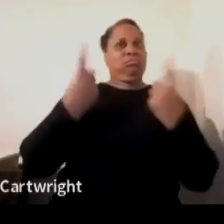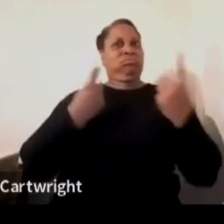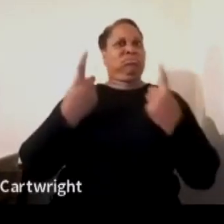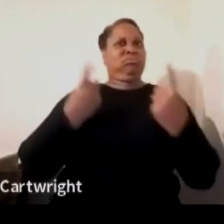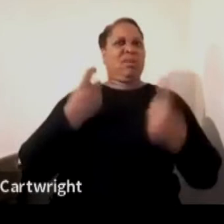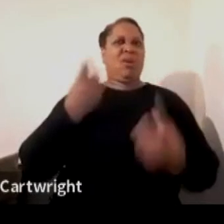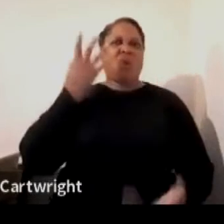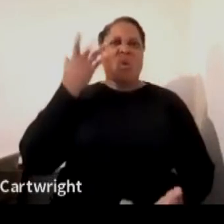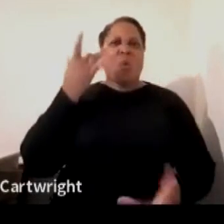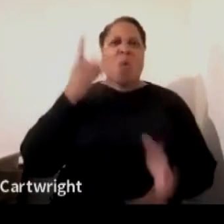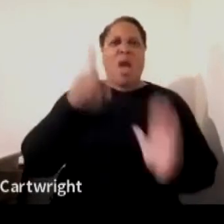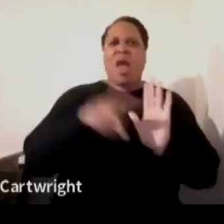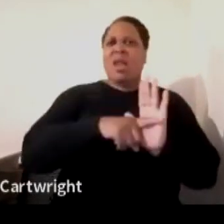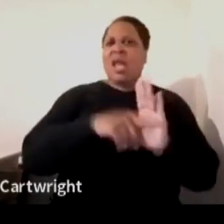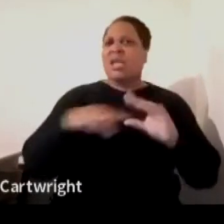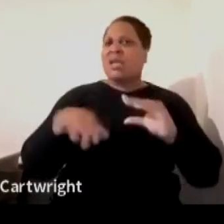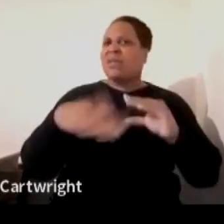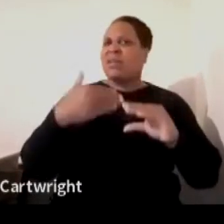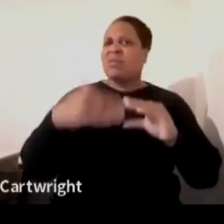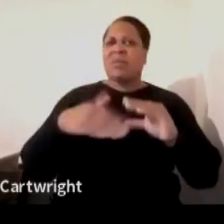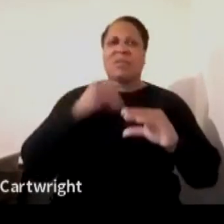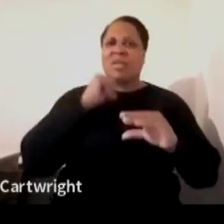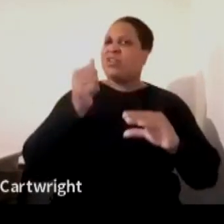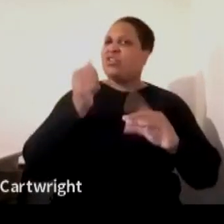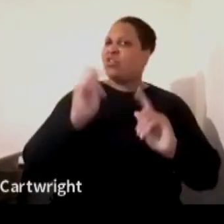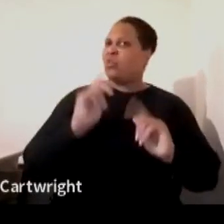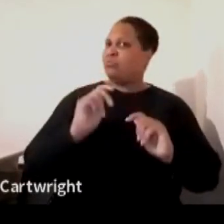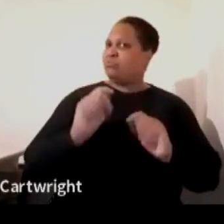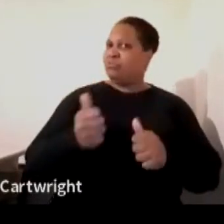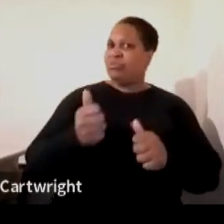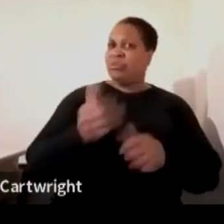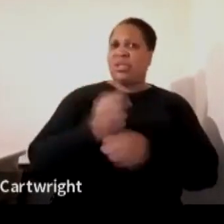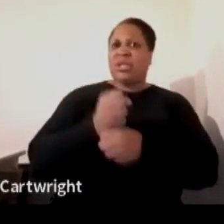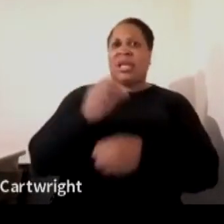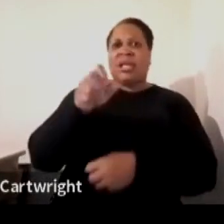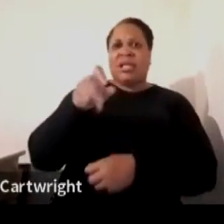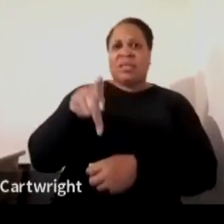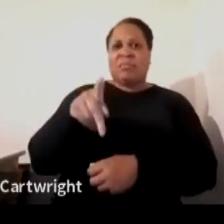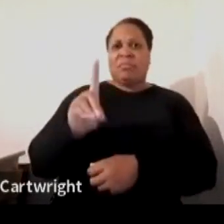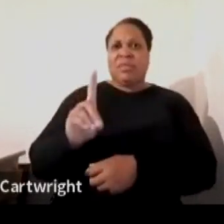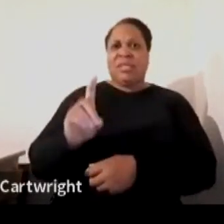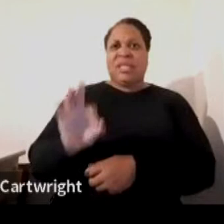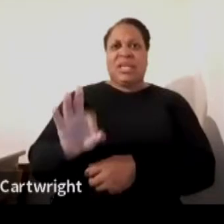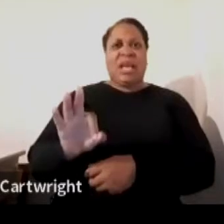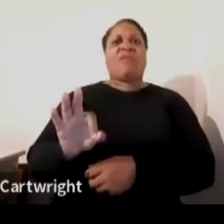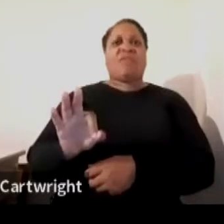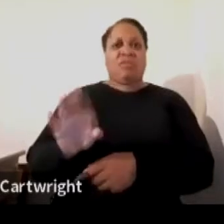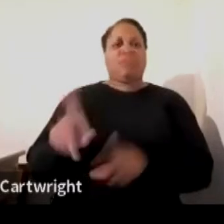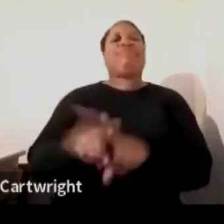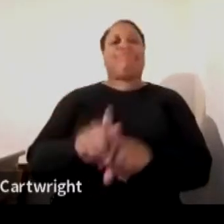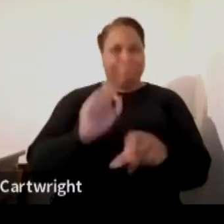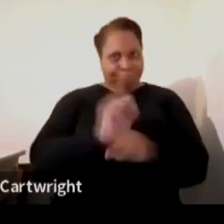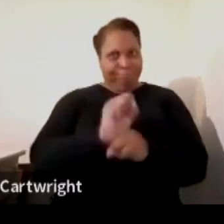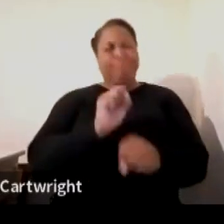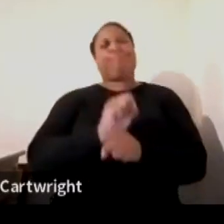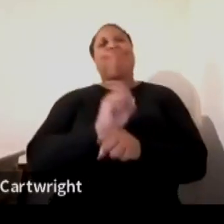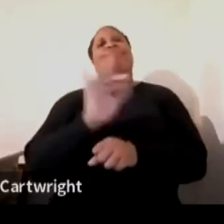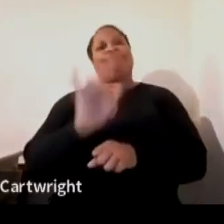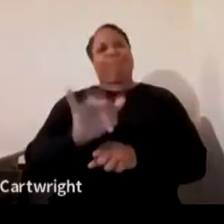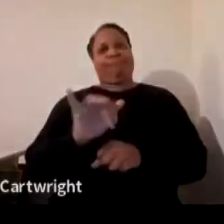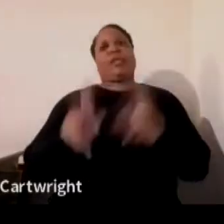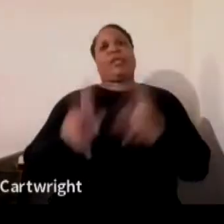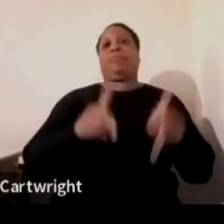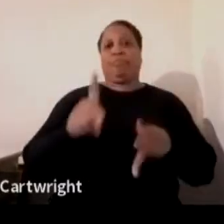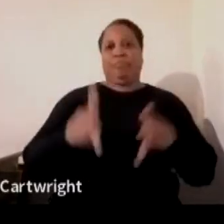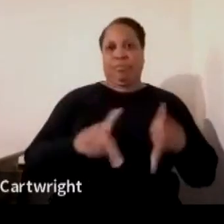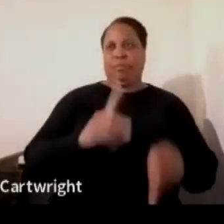get a negative email, we don't automatically get the PDF. And so that is something that's also being worked on for those that are traveling.